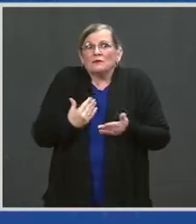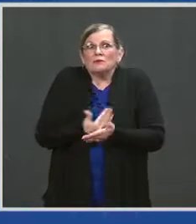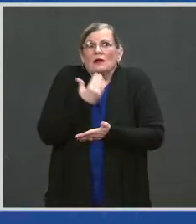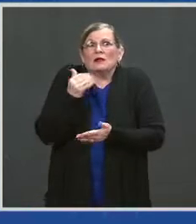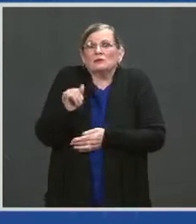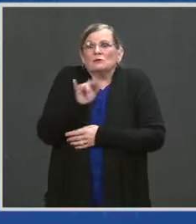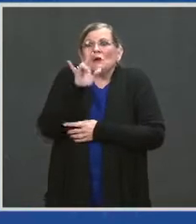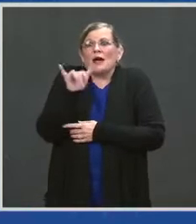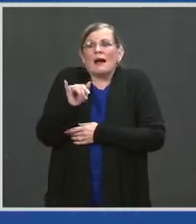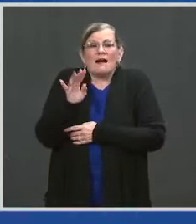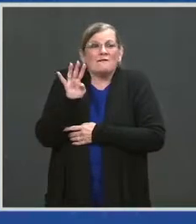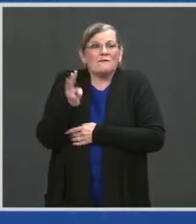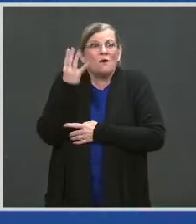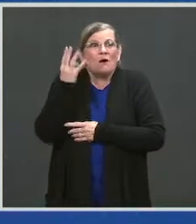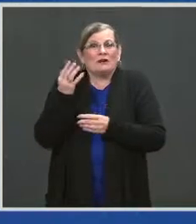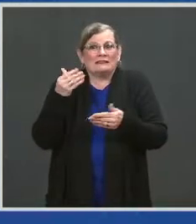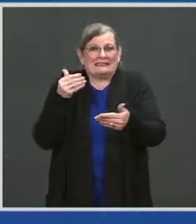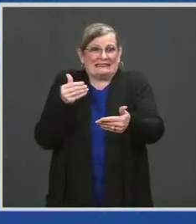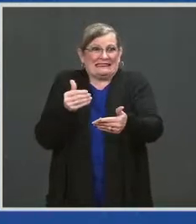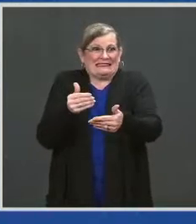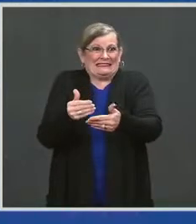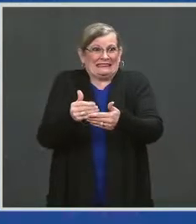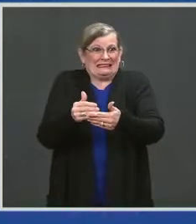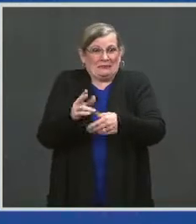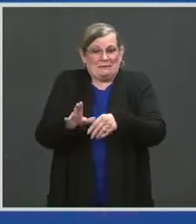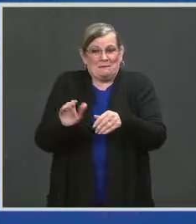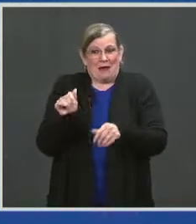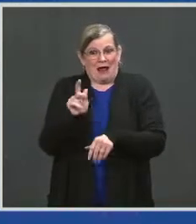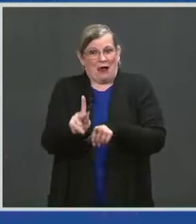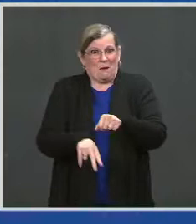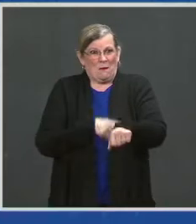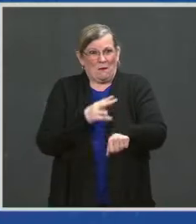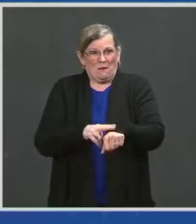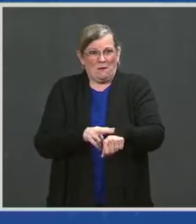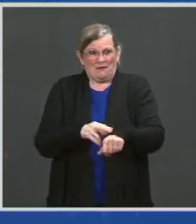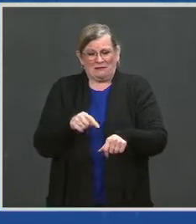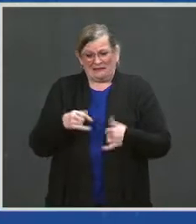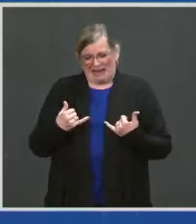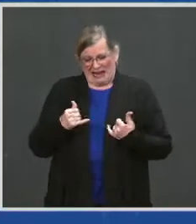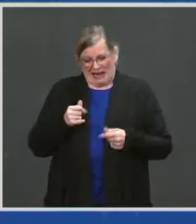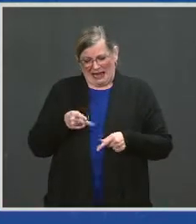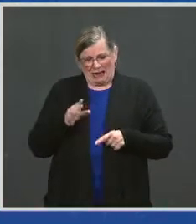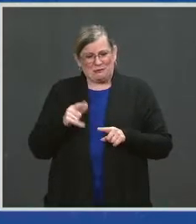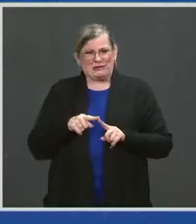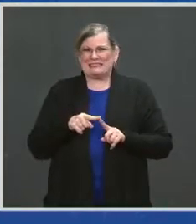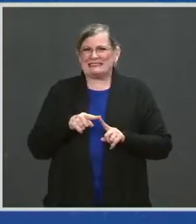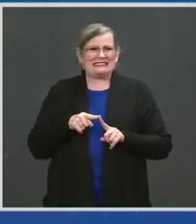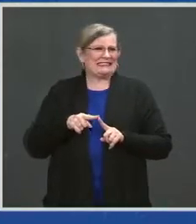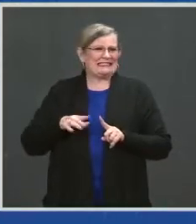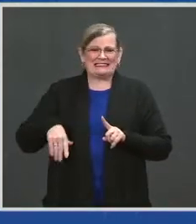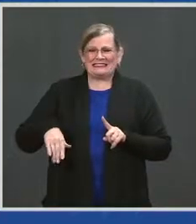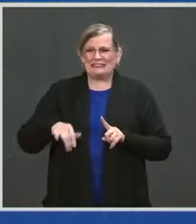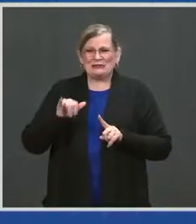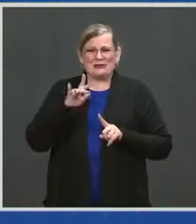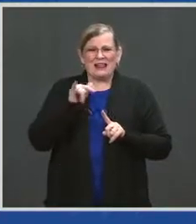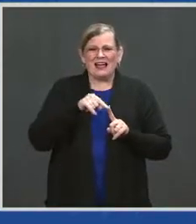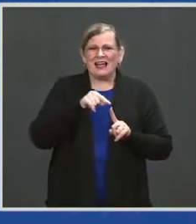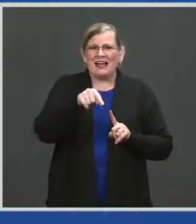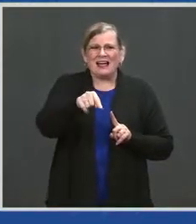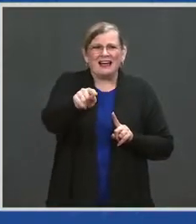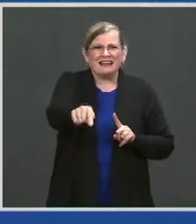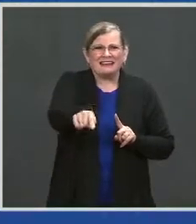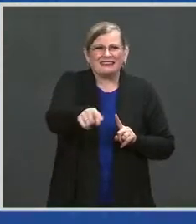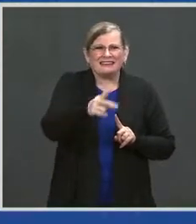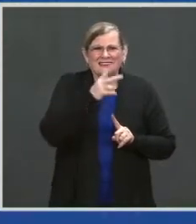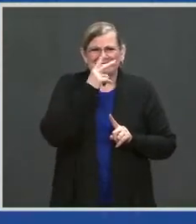still April, not July. We aren't there yet. And so cases are going up again. The virus is